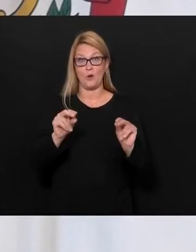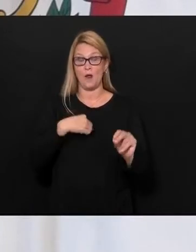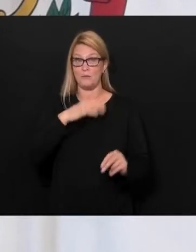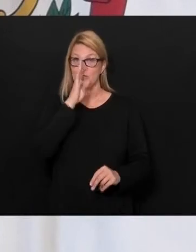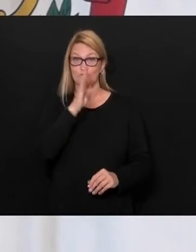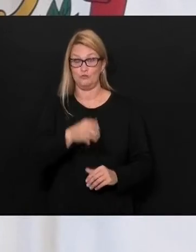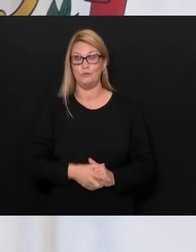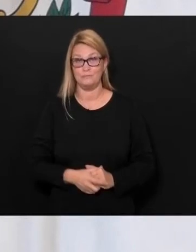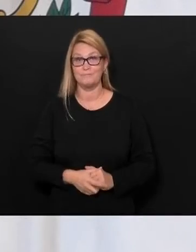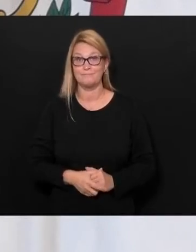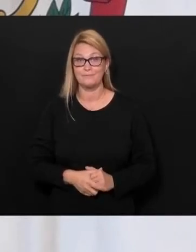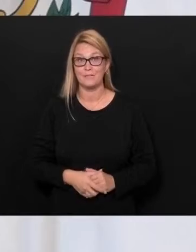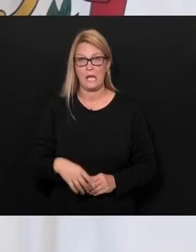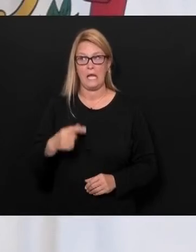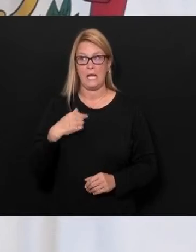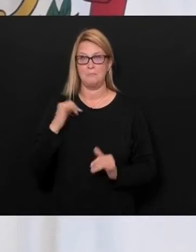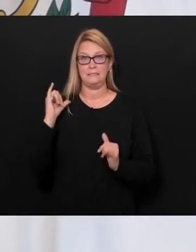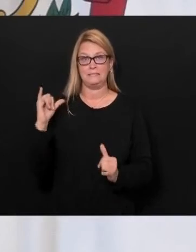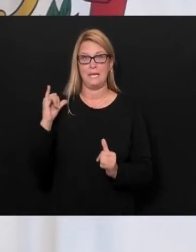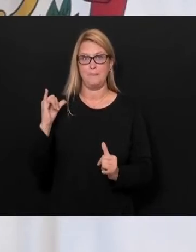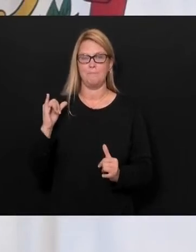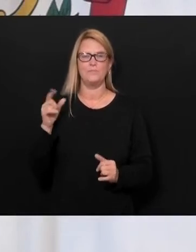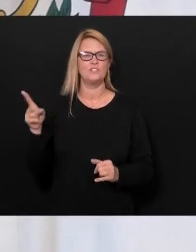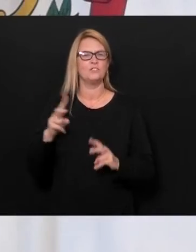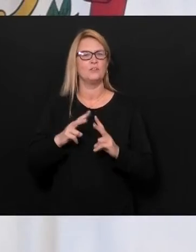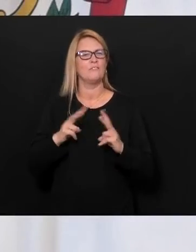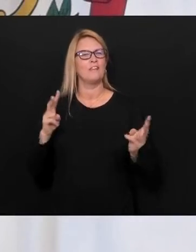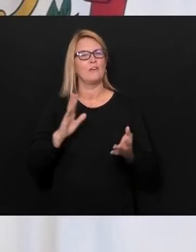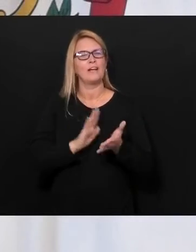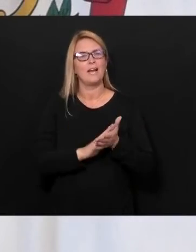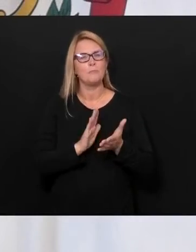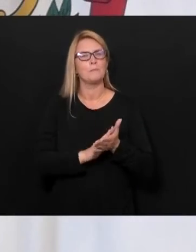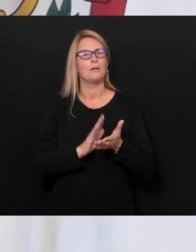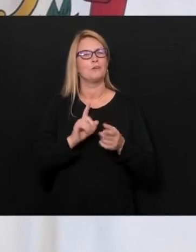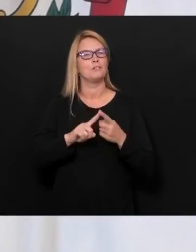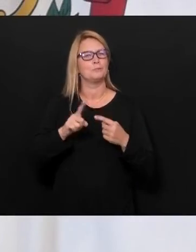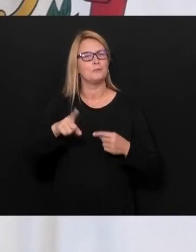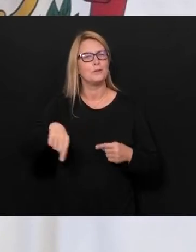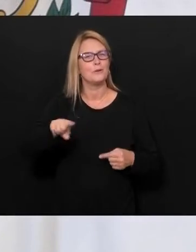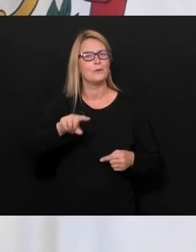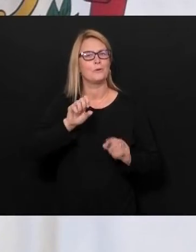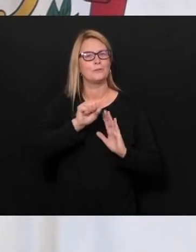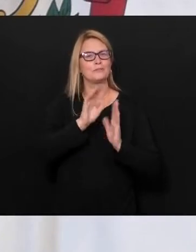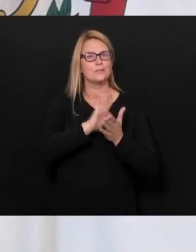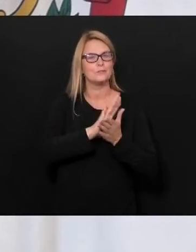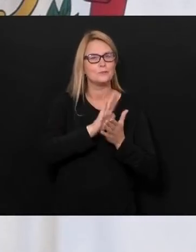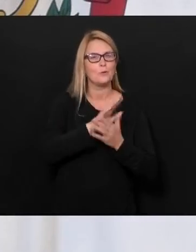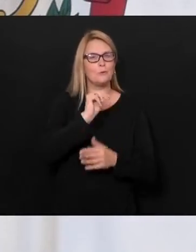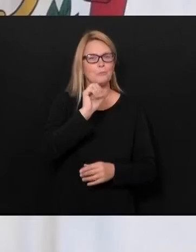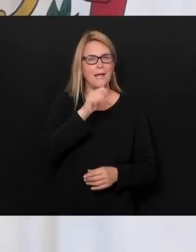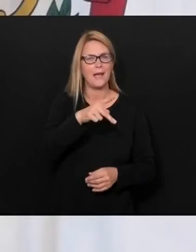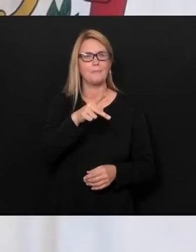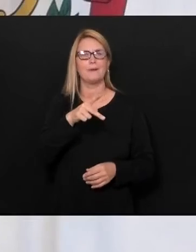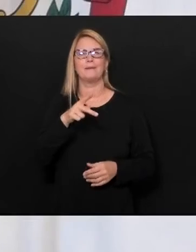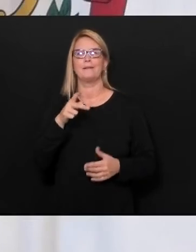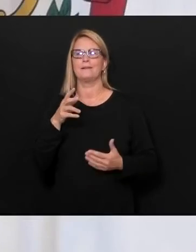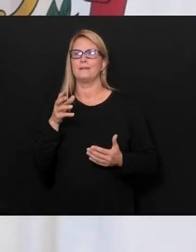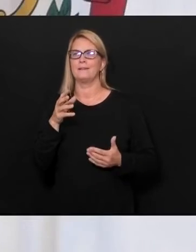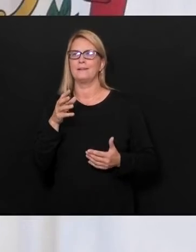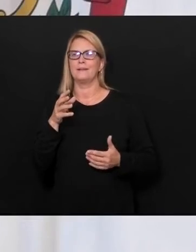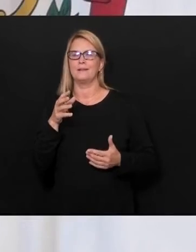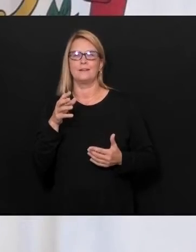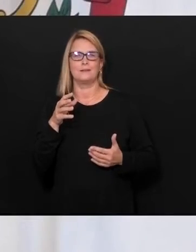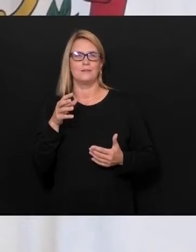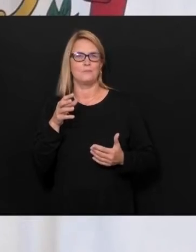truth, and she was very complimentary. She was very complimentary of our school map,